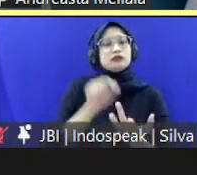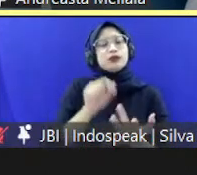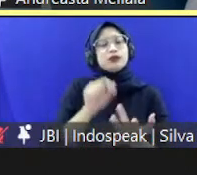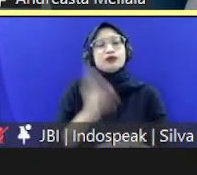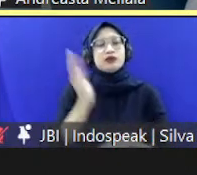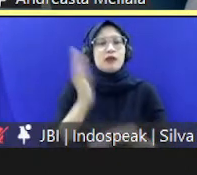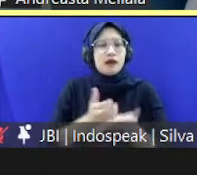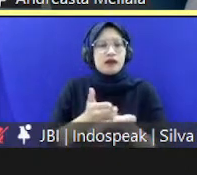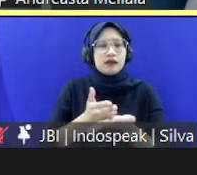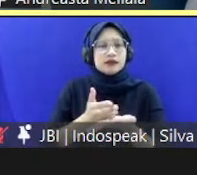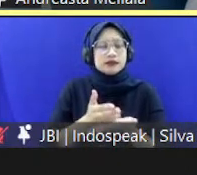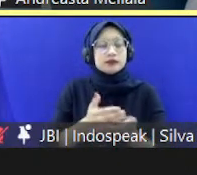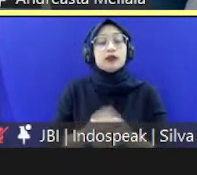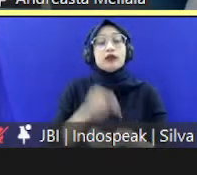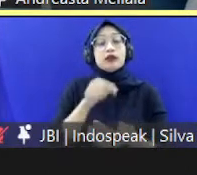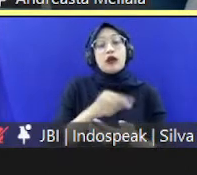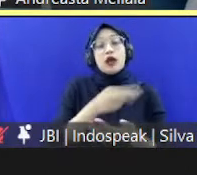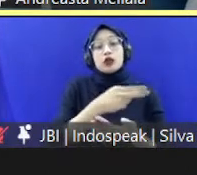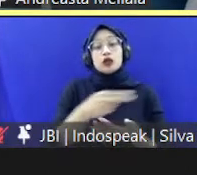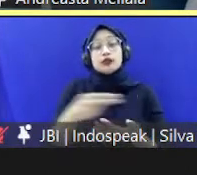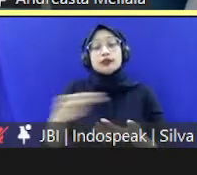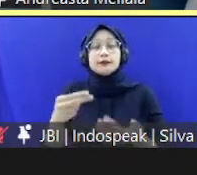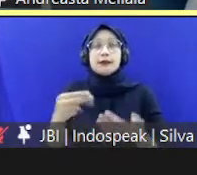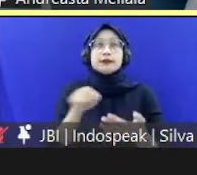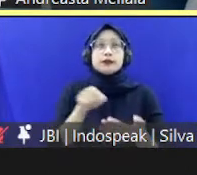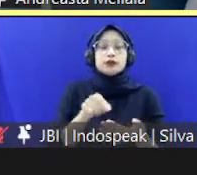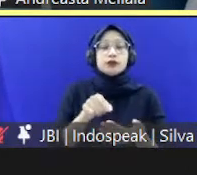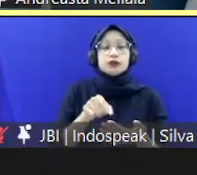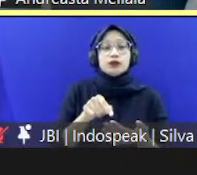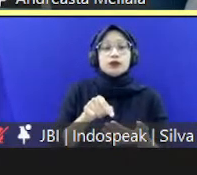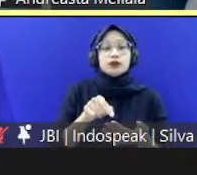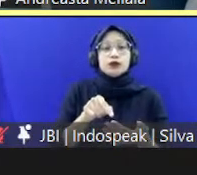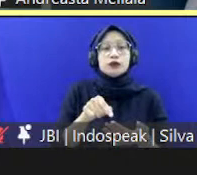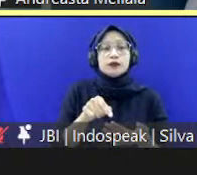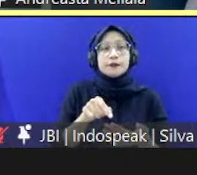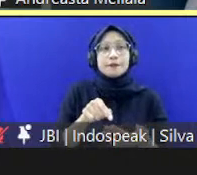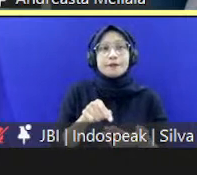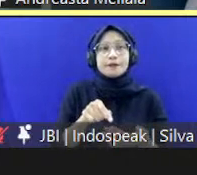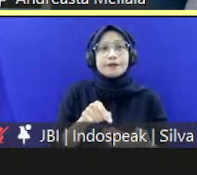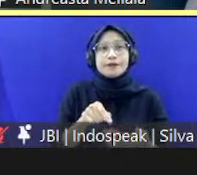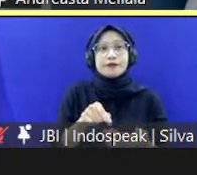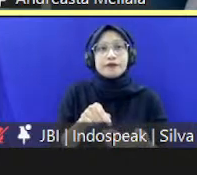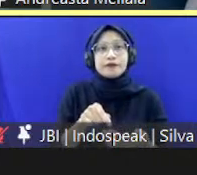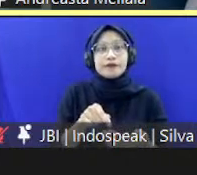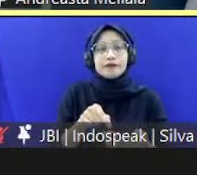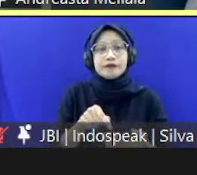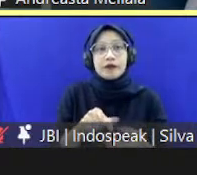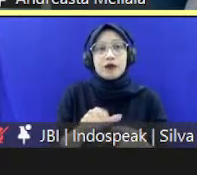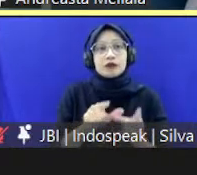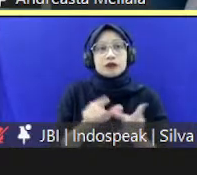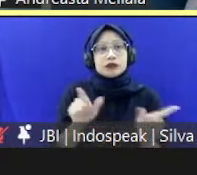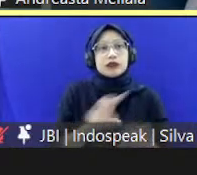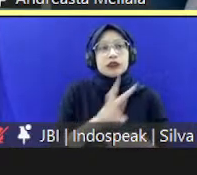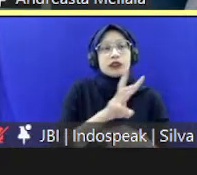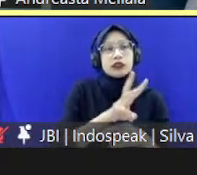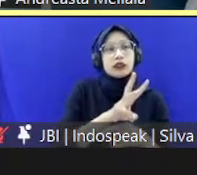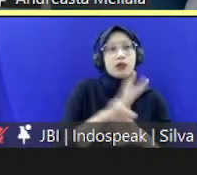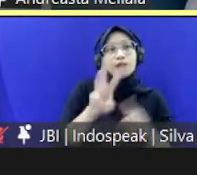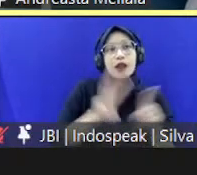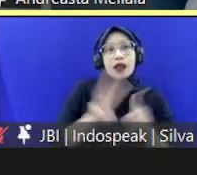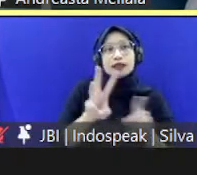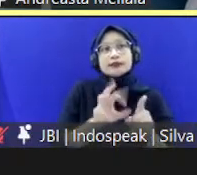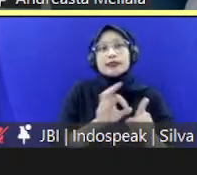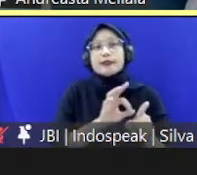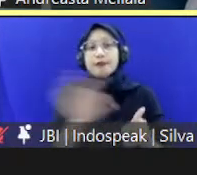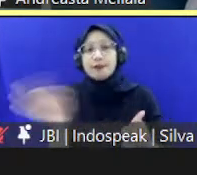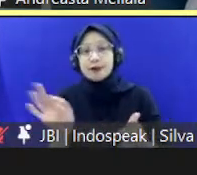in Indonesia, in average, we produce around 13,000 GPs per year. And most